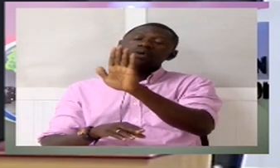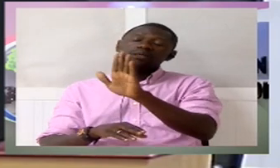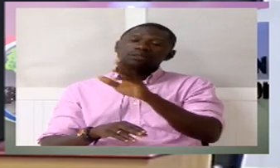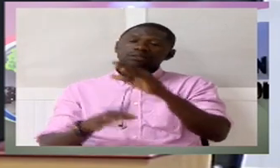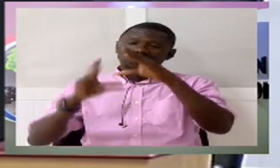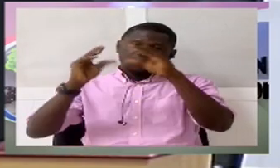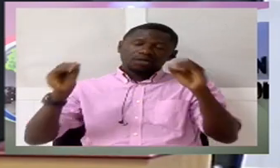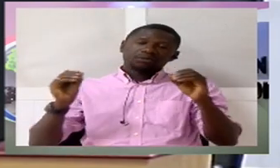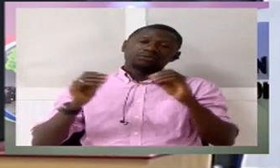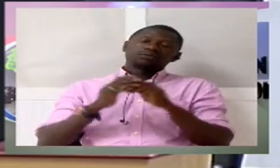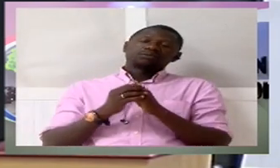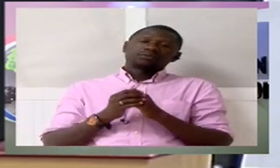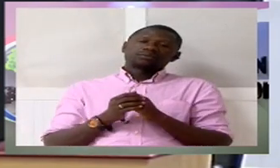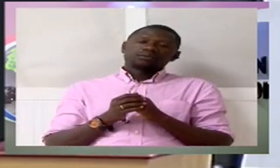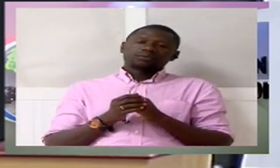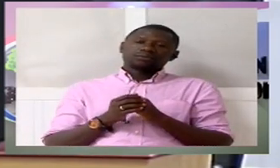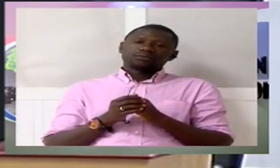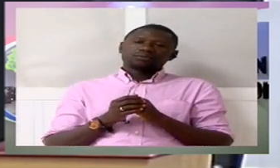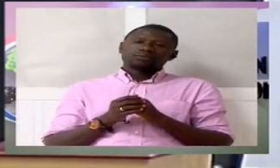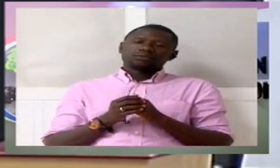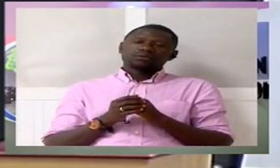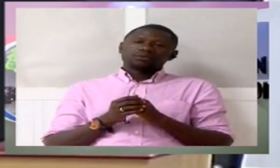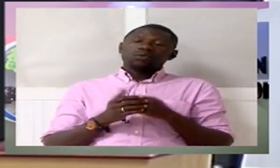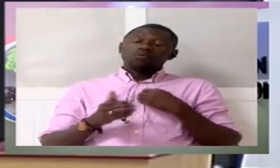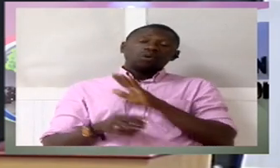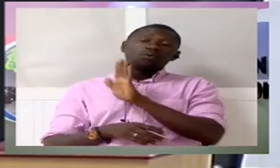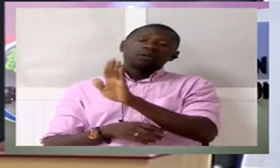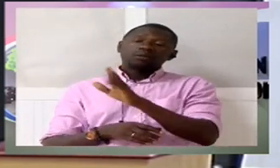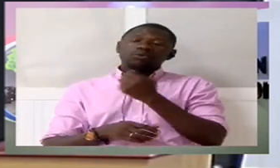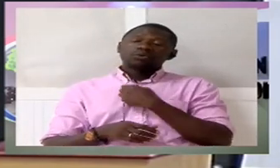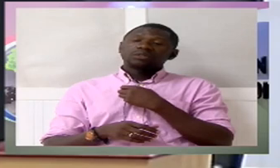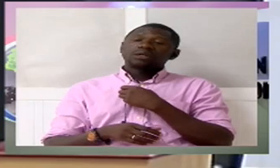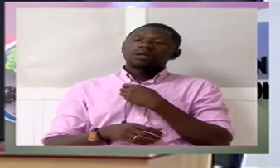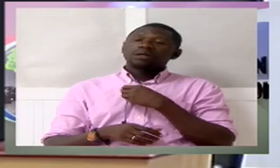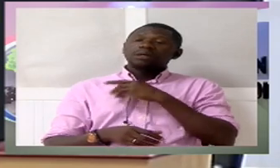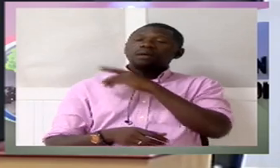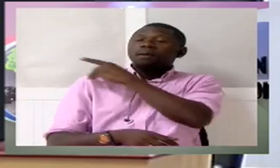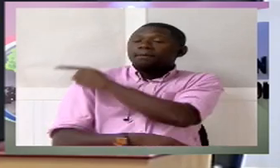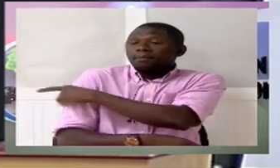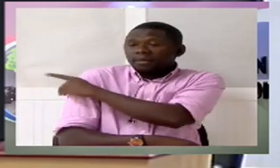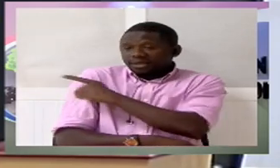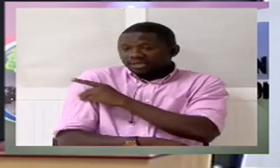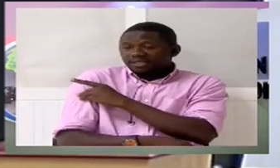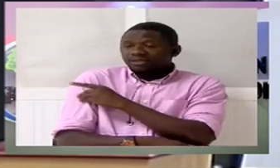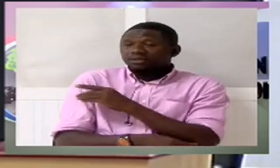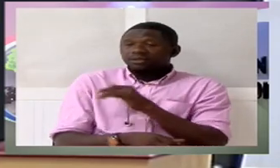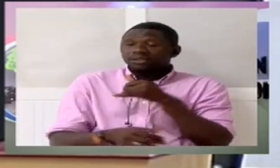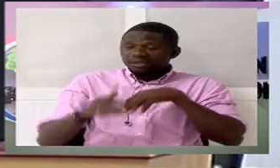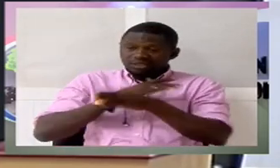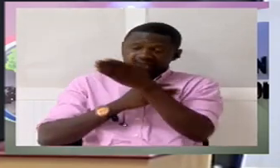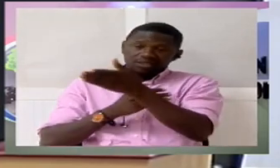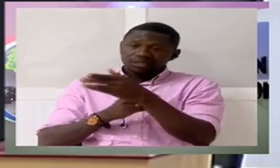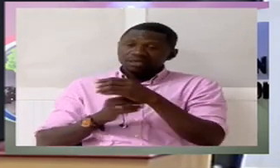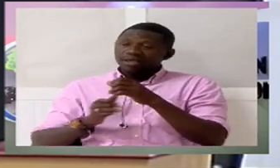the waiting room. Kambatu, because patient don't be lari work on. We were waiting because there was a patient inside there. You bondile forcefully.